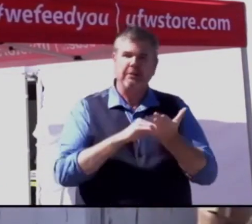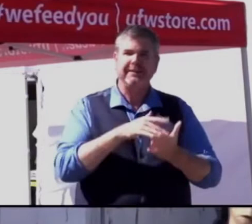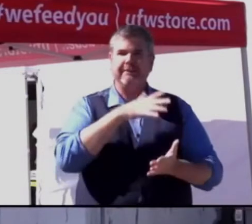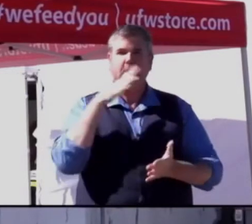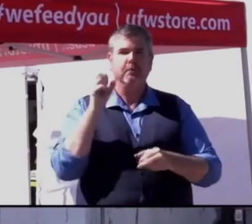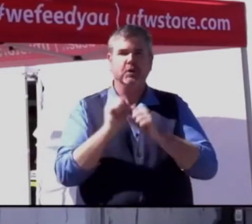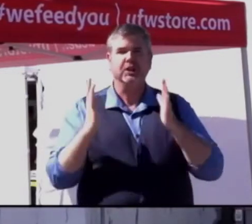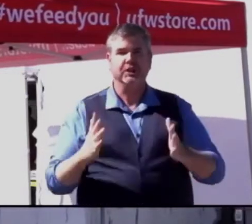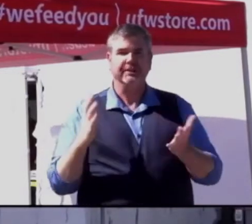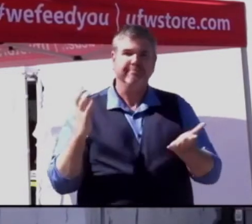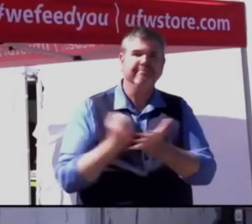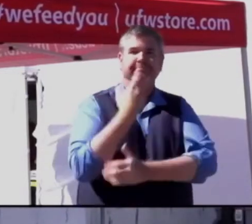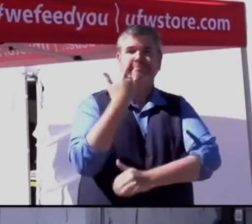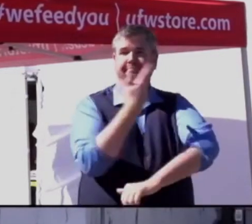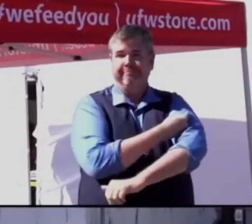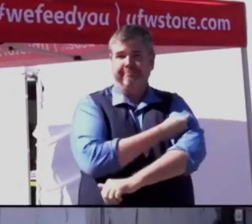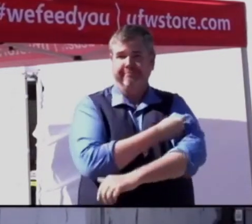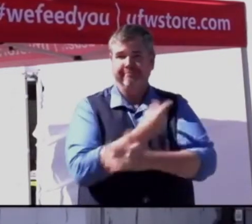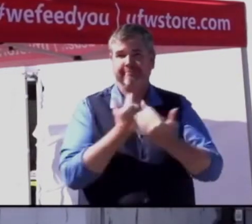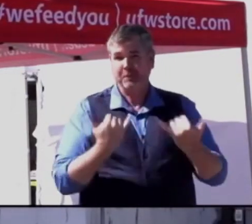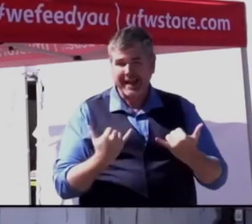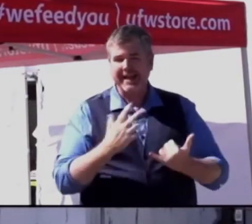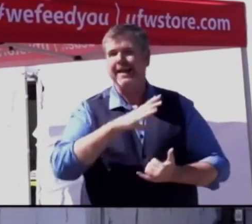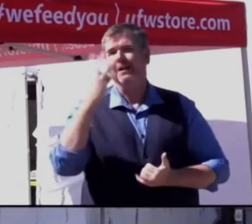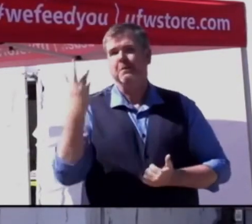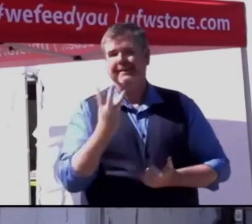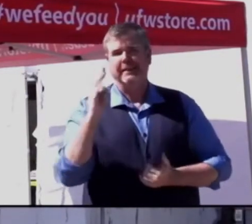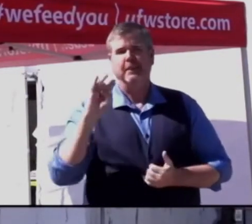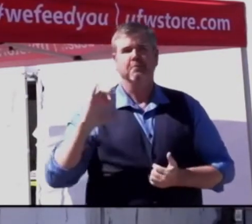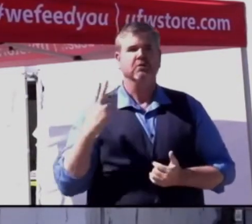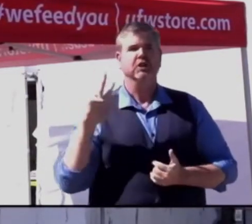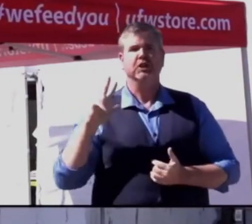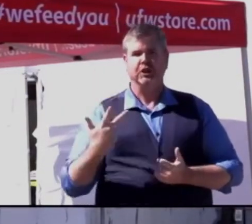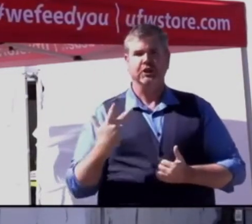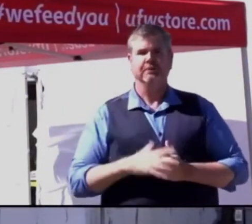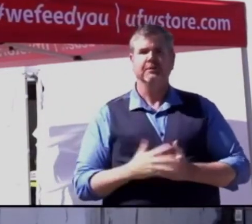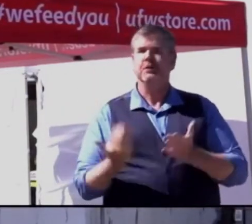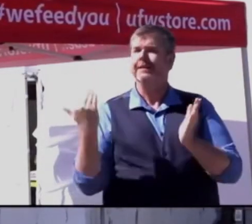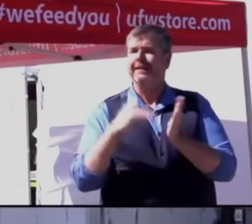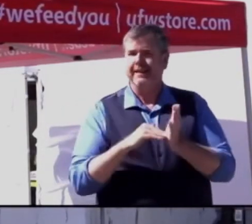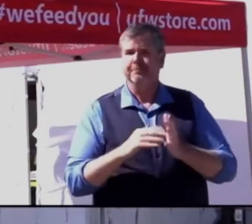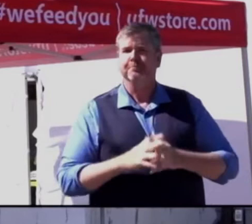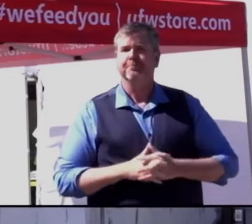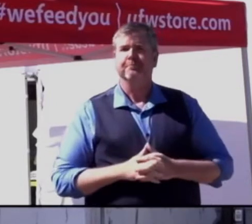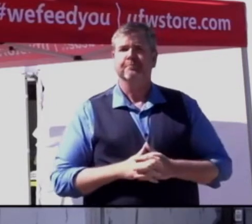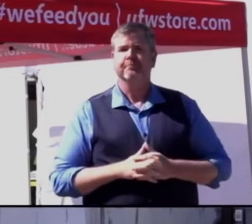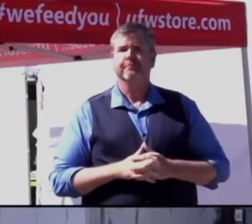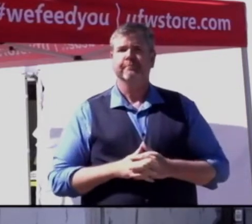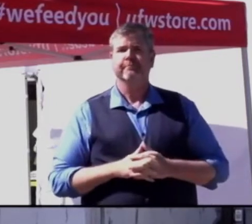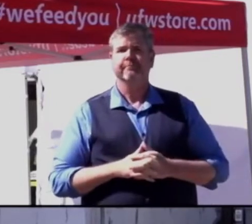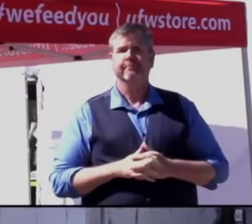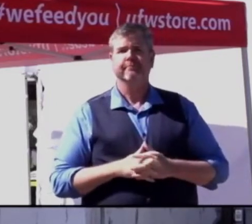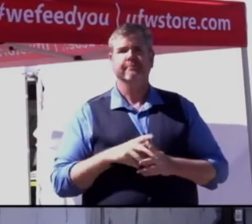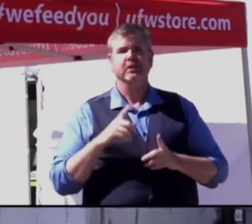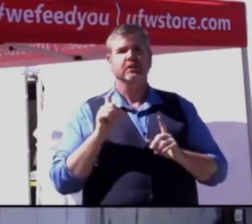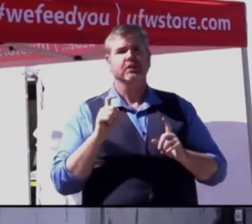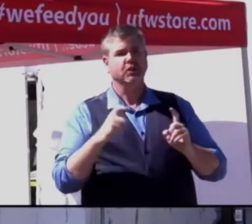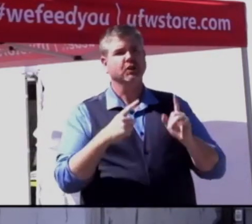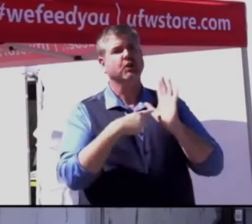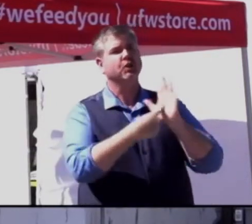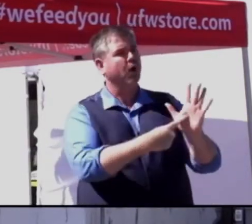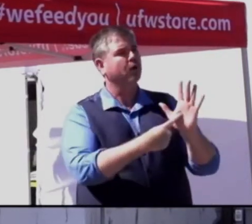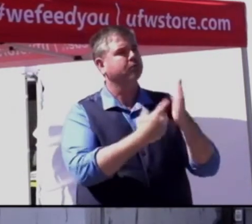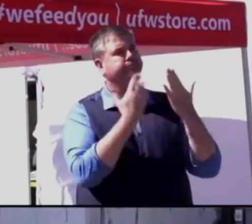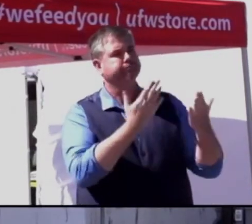2 days, today and Wednesday. So again, I wish to show our appreciation for the county, and